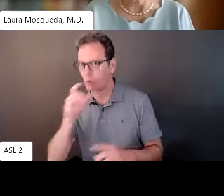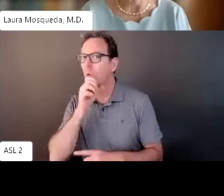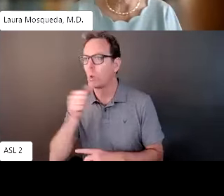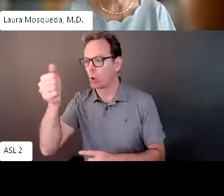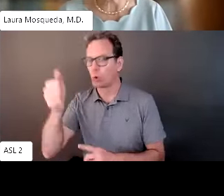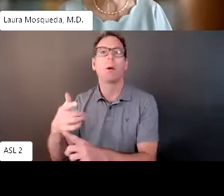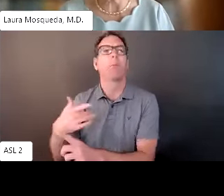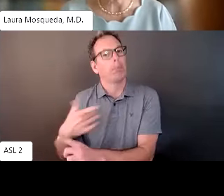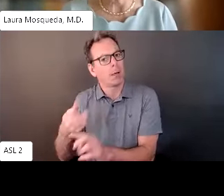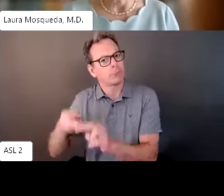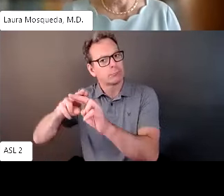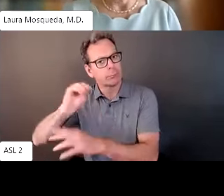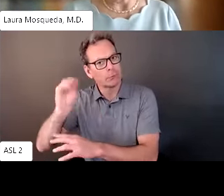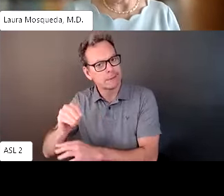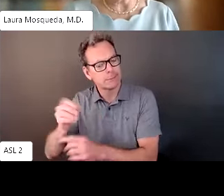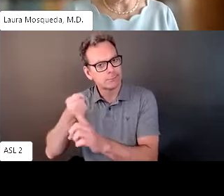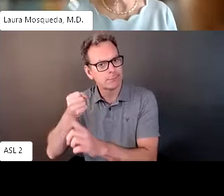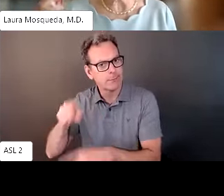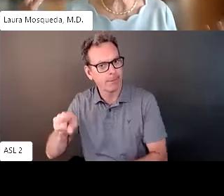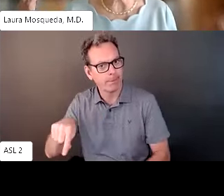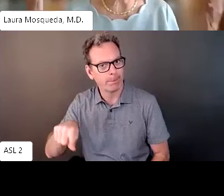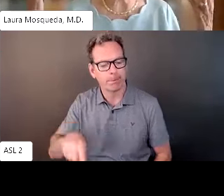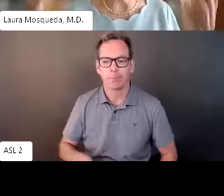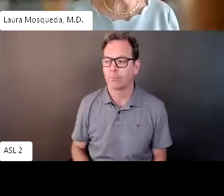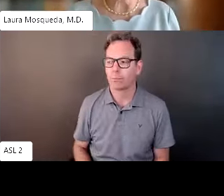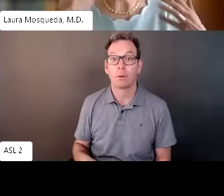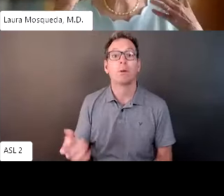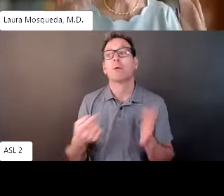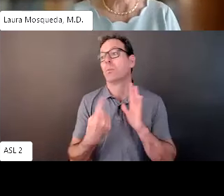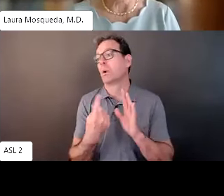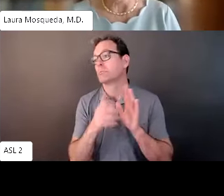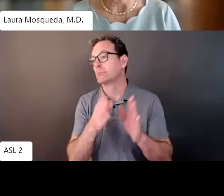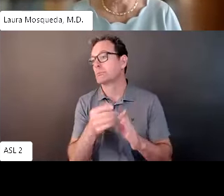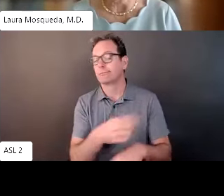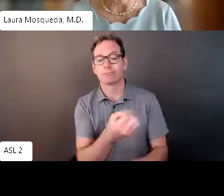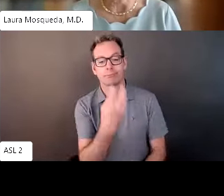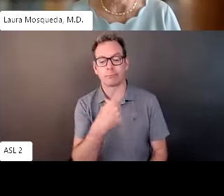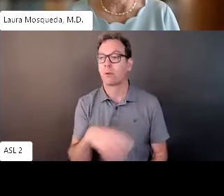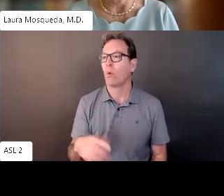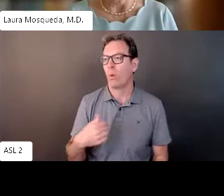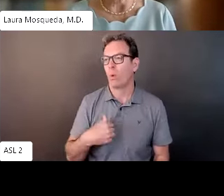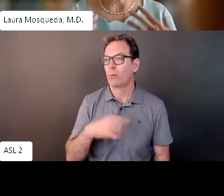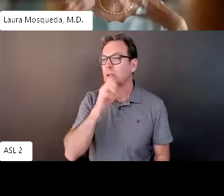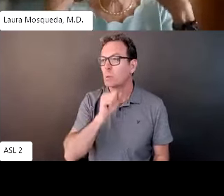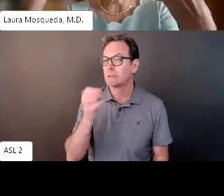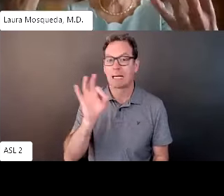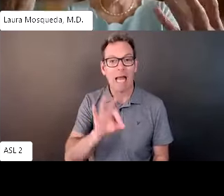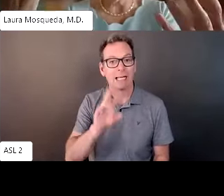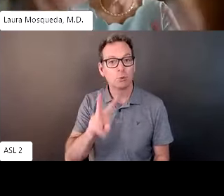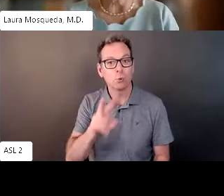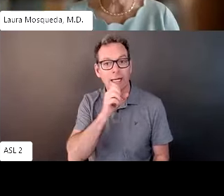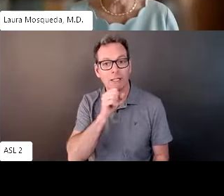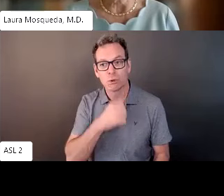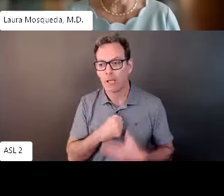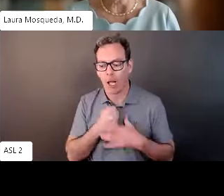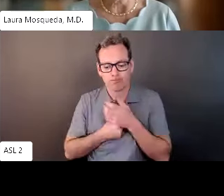about earlier experiences. And they're 92 years old and have never told anybody about it before, and are bursting at the